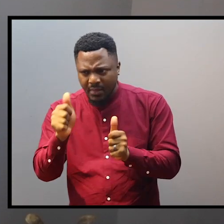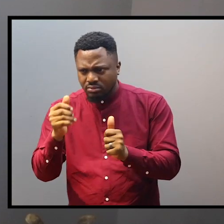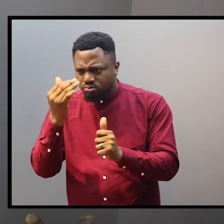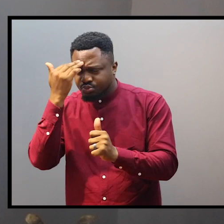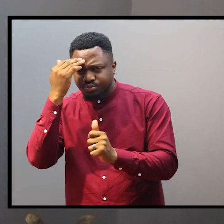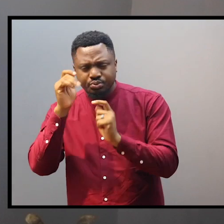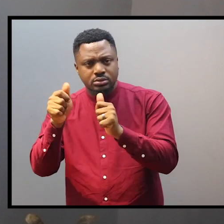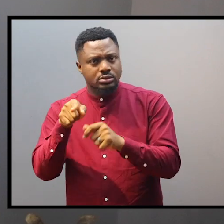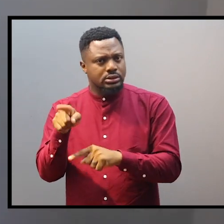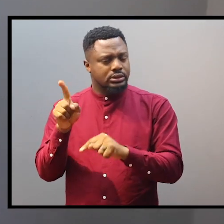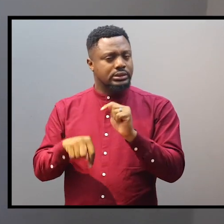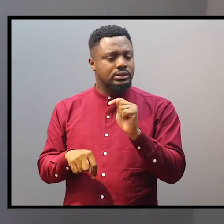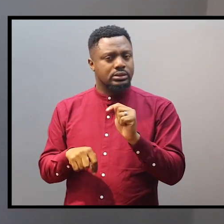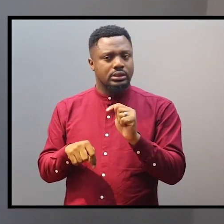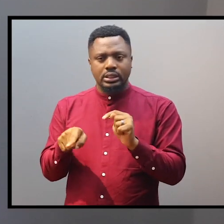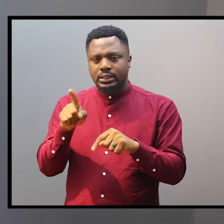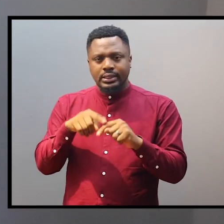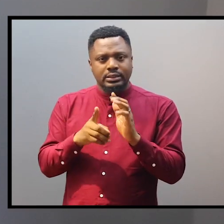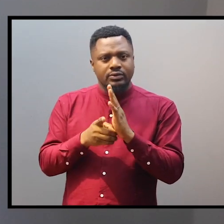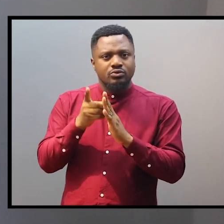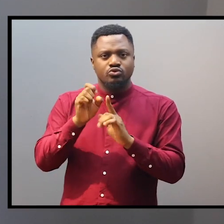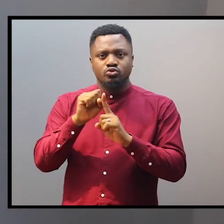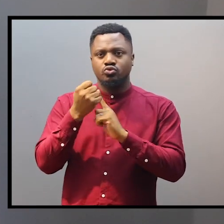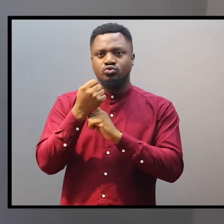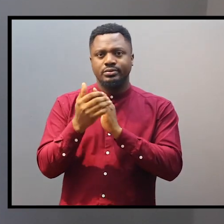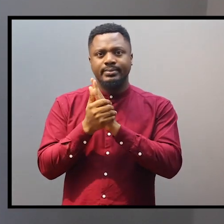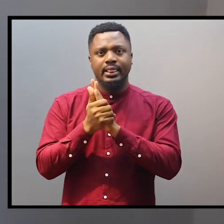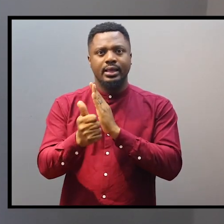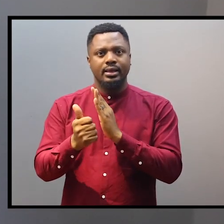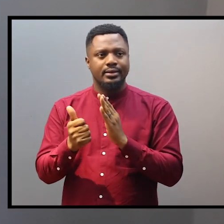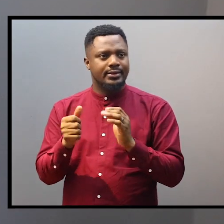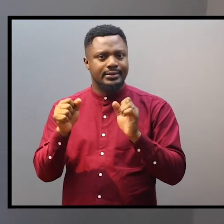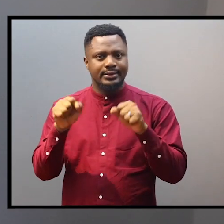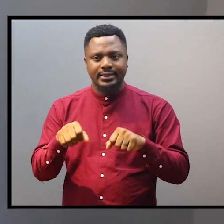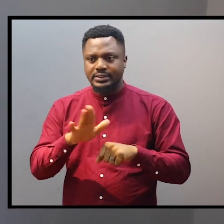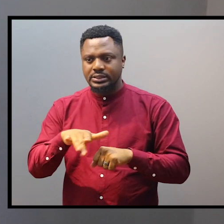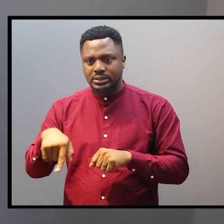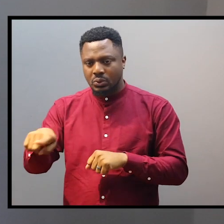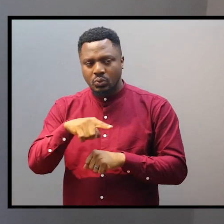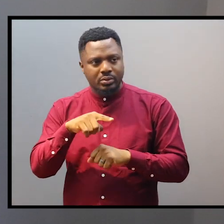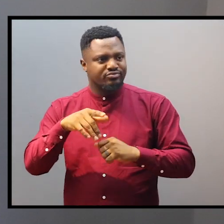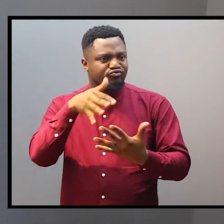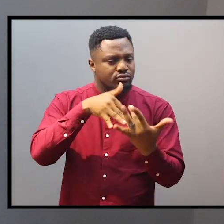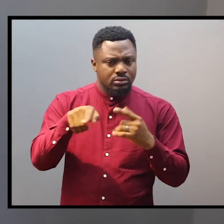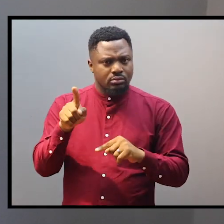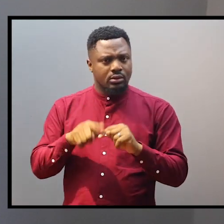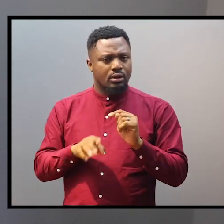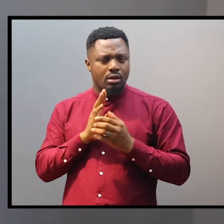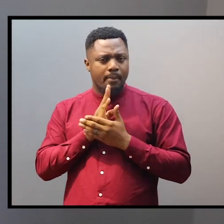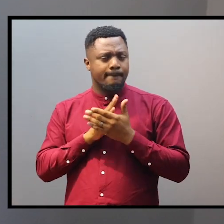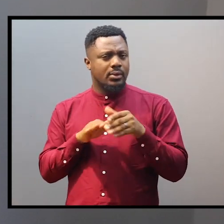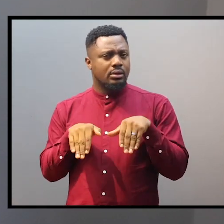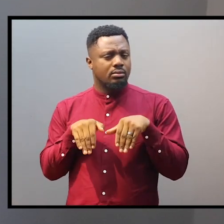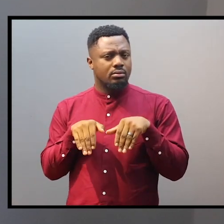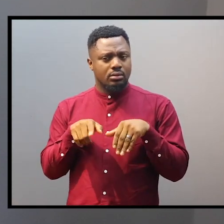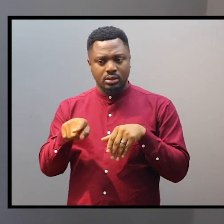then they may also not be able to develop social skills like children their age. As they grow older and